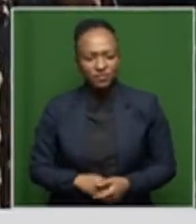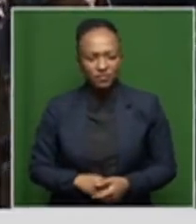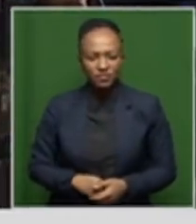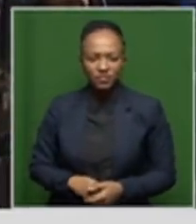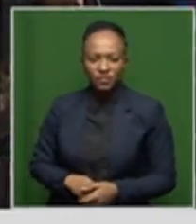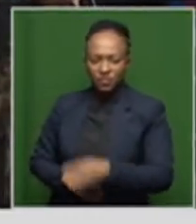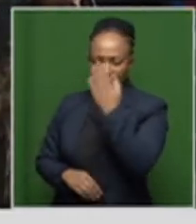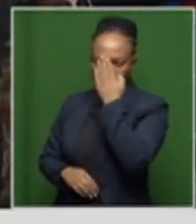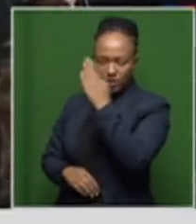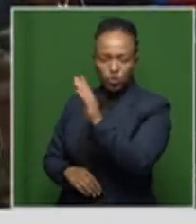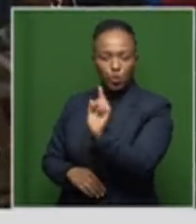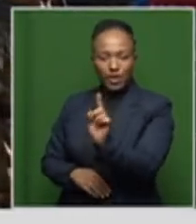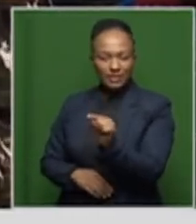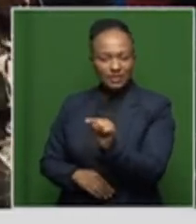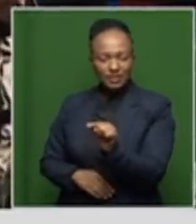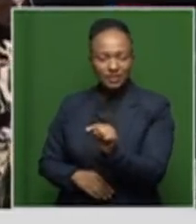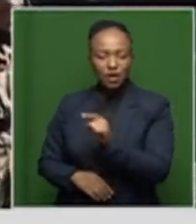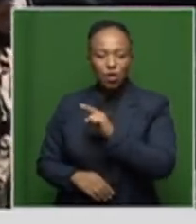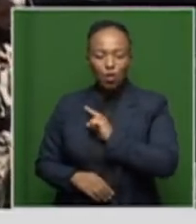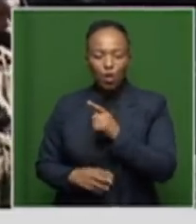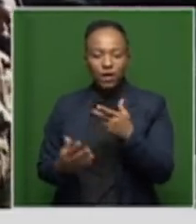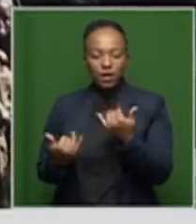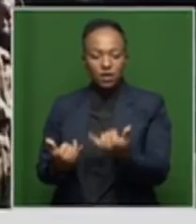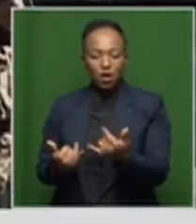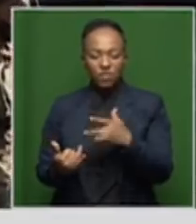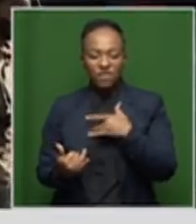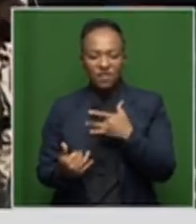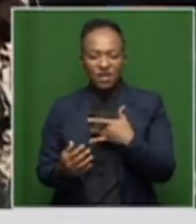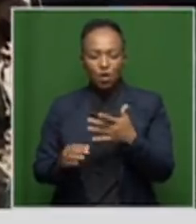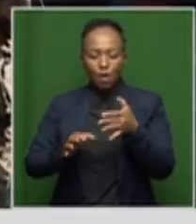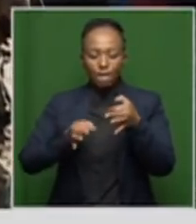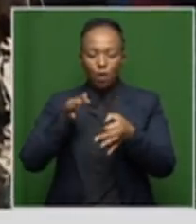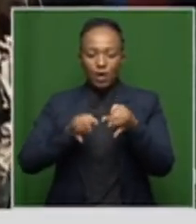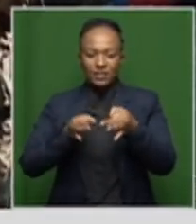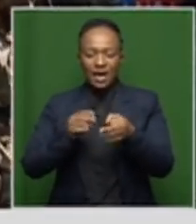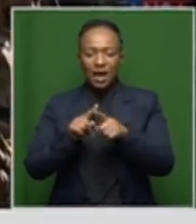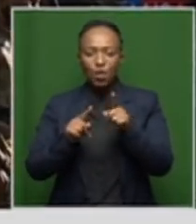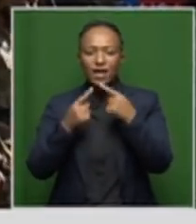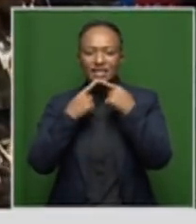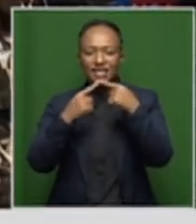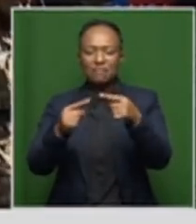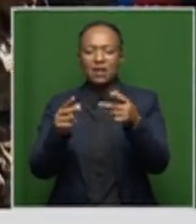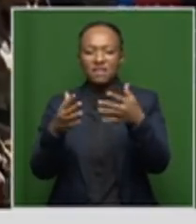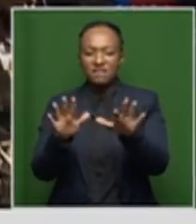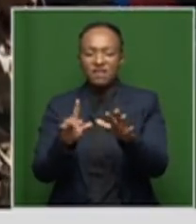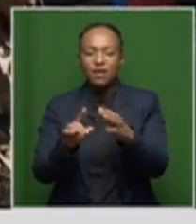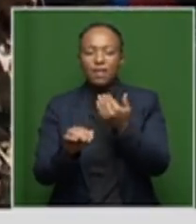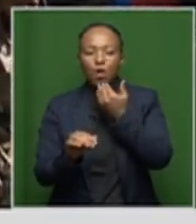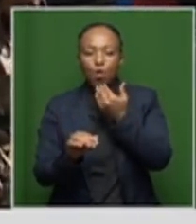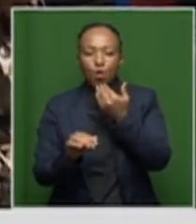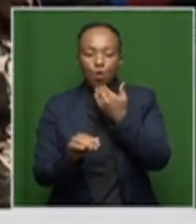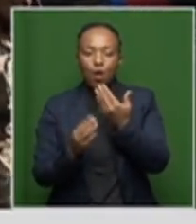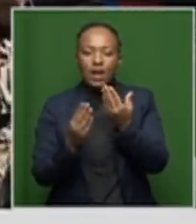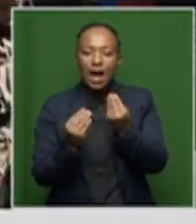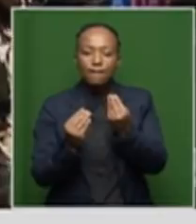your attitude towards what seemingly may be described as a political statement that was being made by